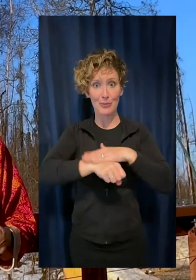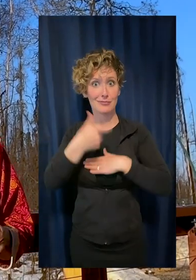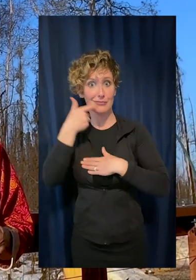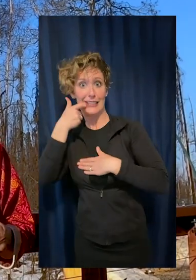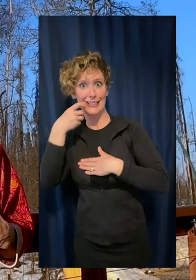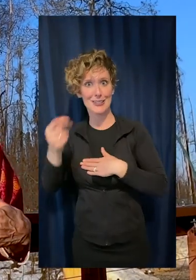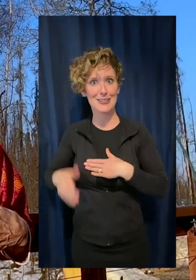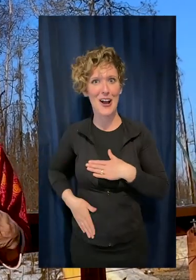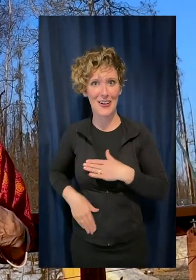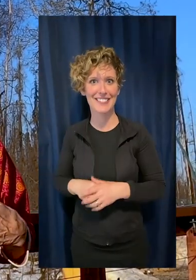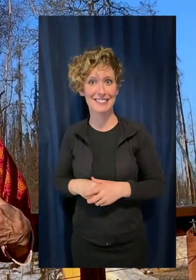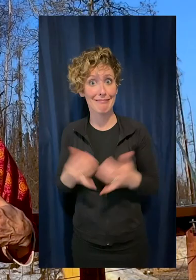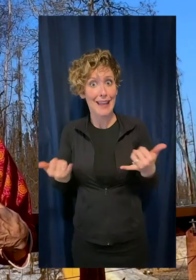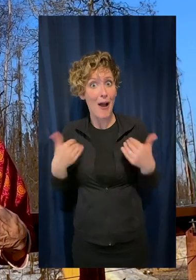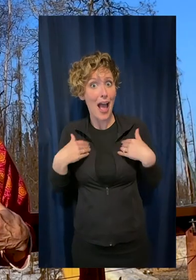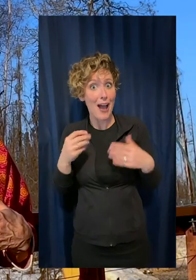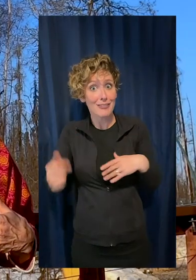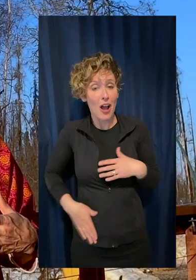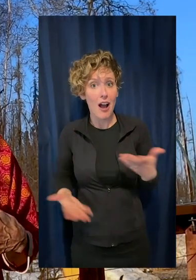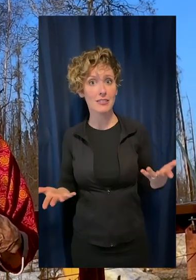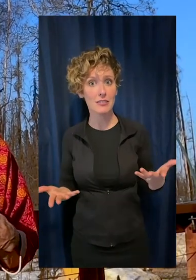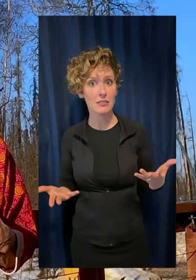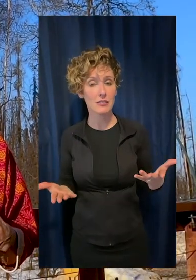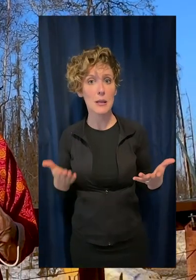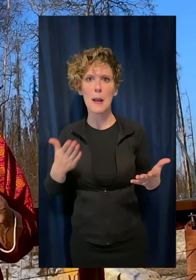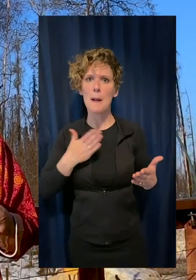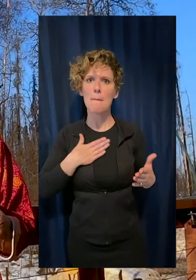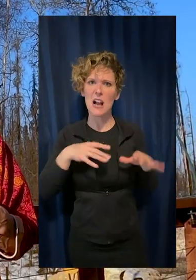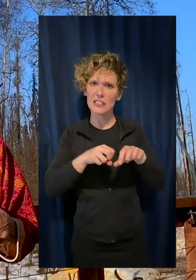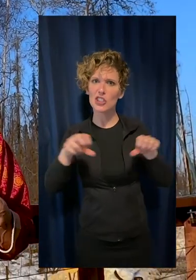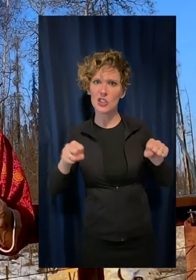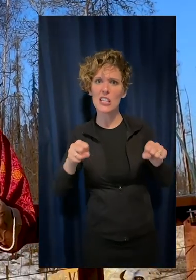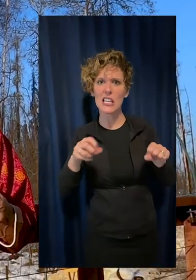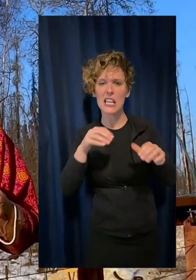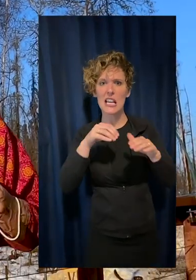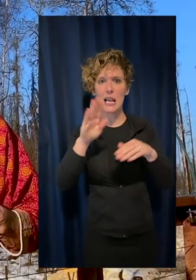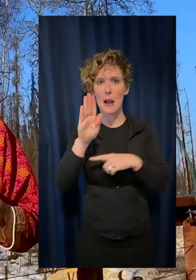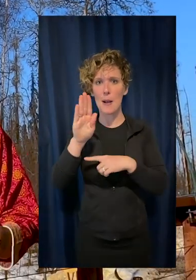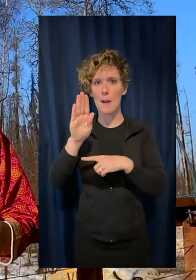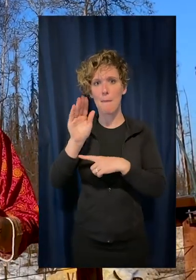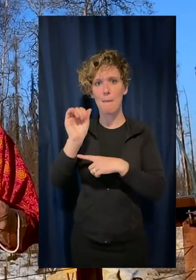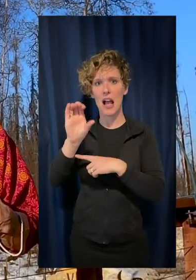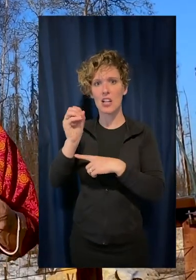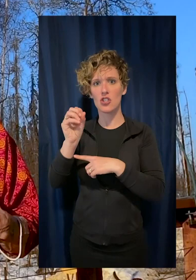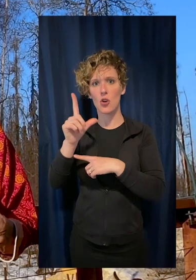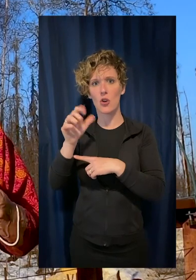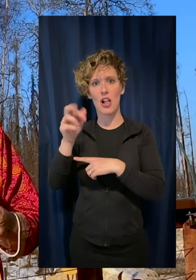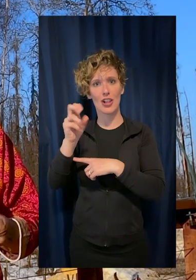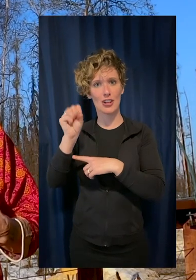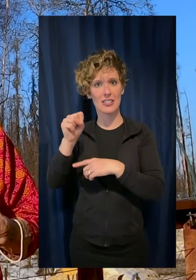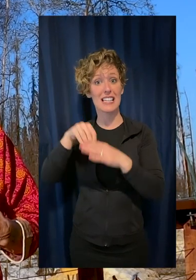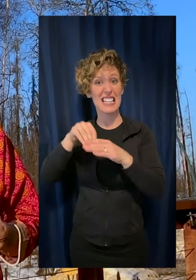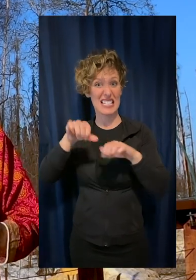biological sciences from the University of Alaska Fairbanks, which first excited me into the concept of being